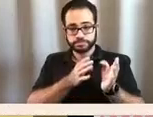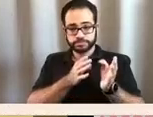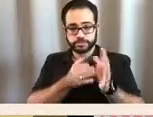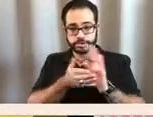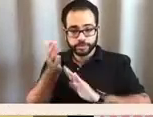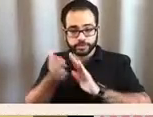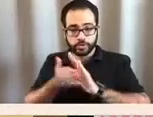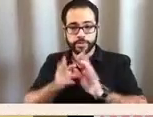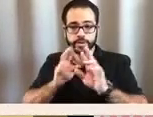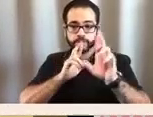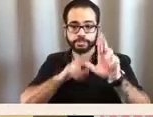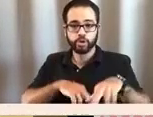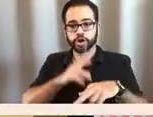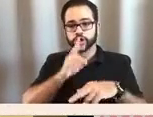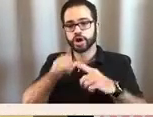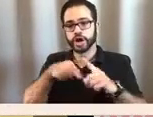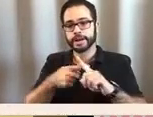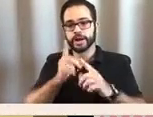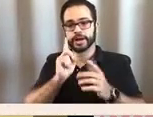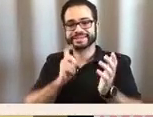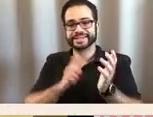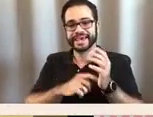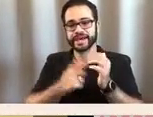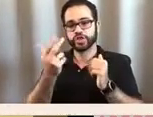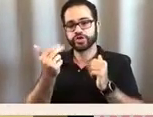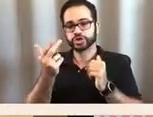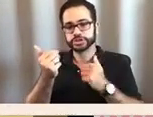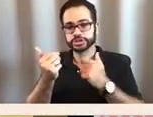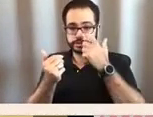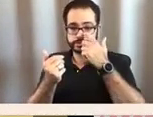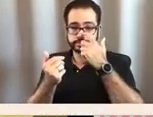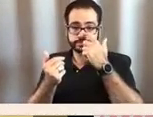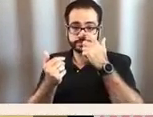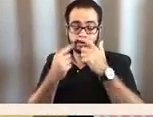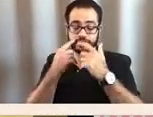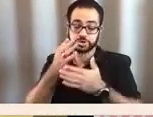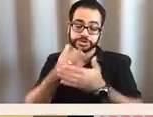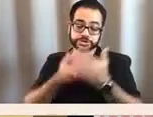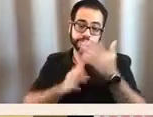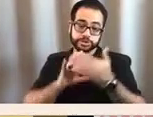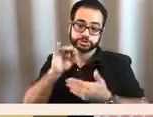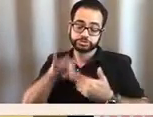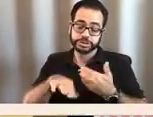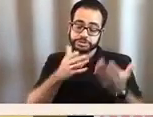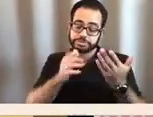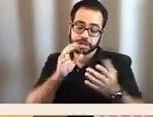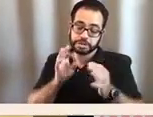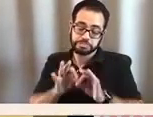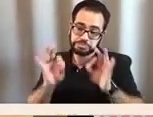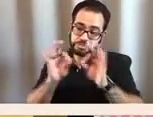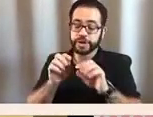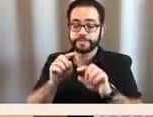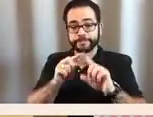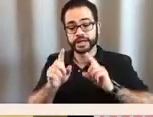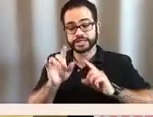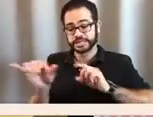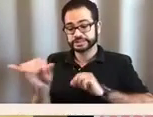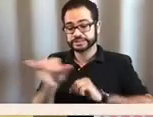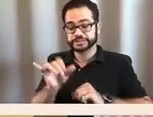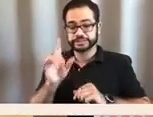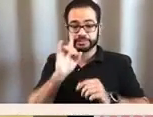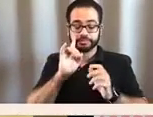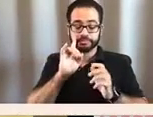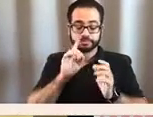about indicator 13, for some students that might not be as important, but it's certainly important as you look at